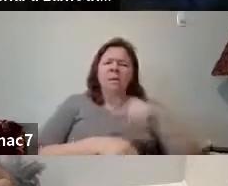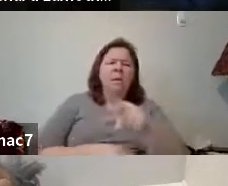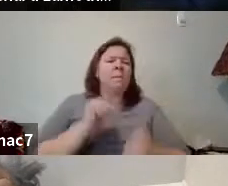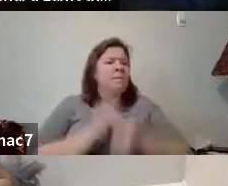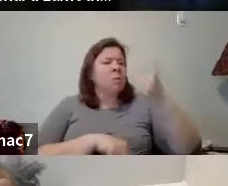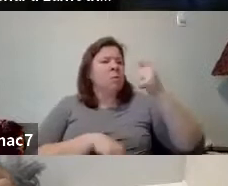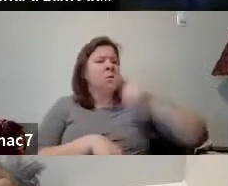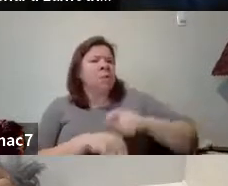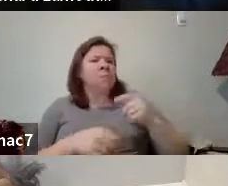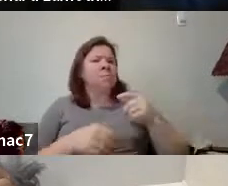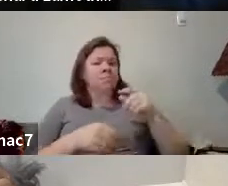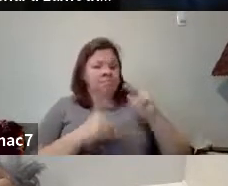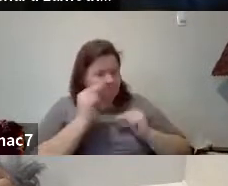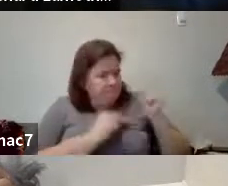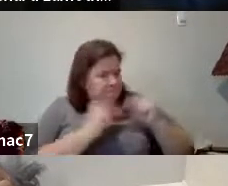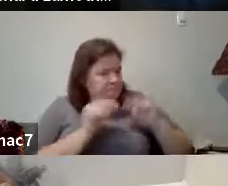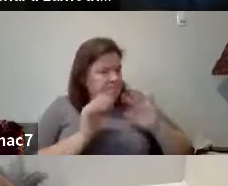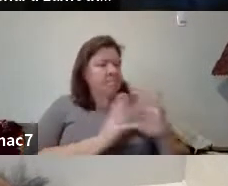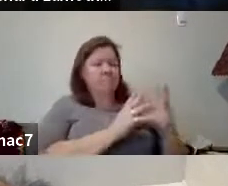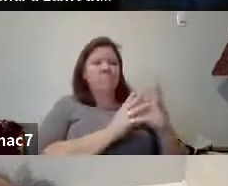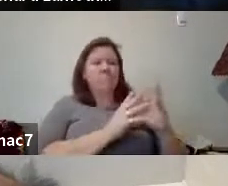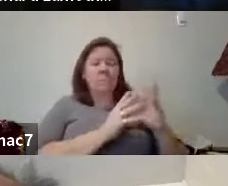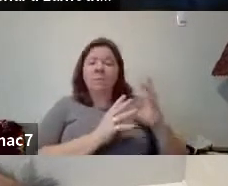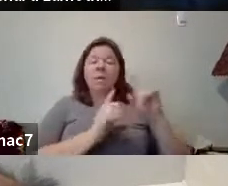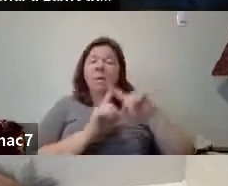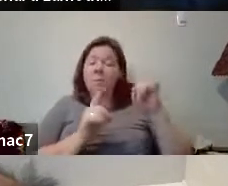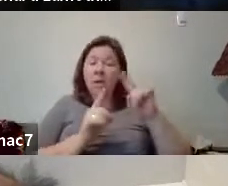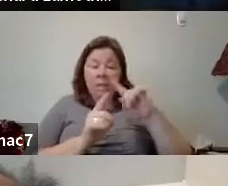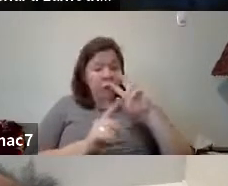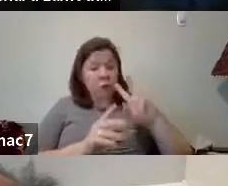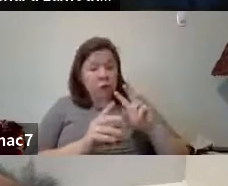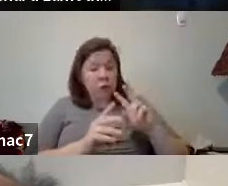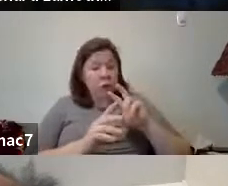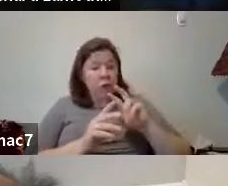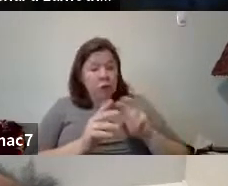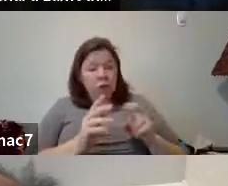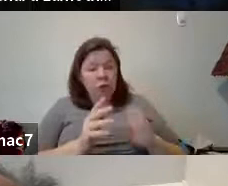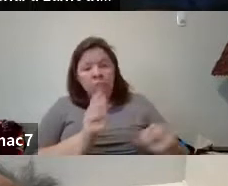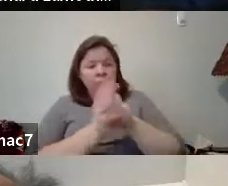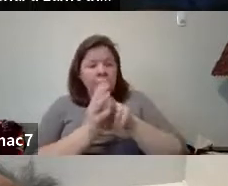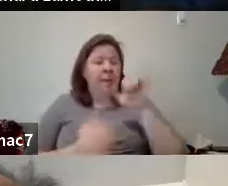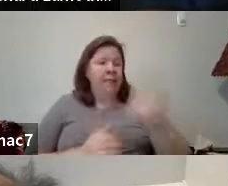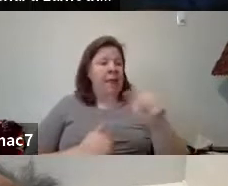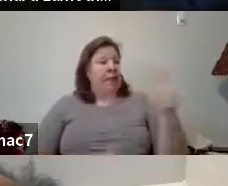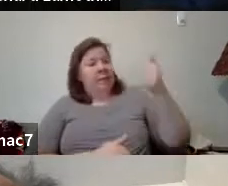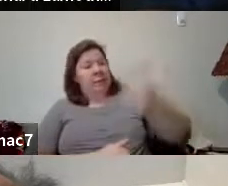together. And so what we want to do is we want to jump in that self-driving car and go down the road.